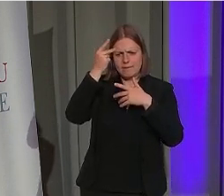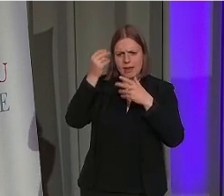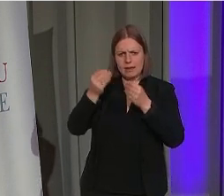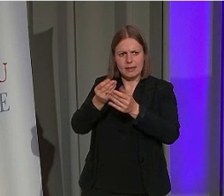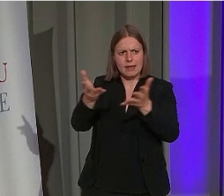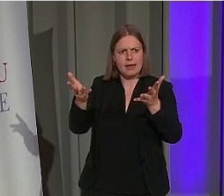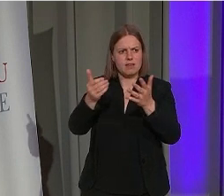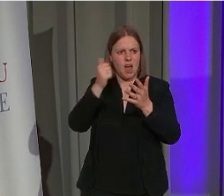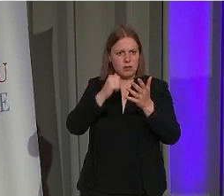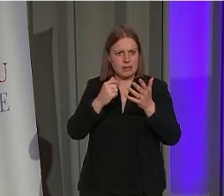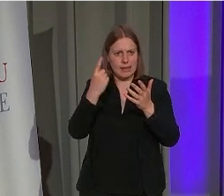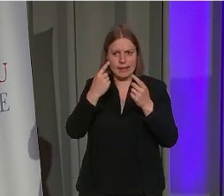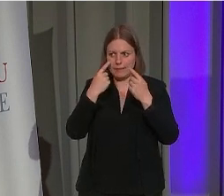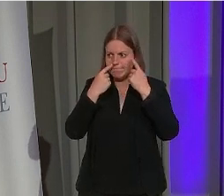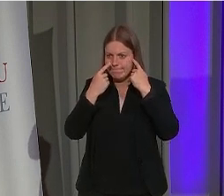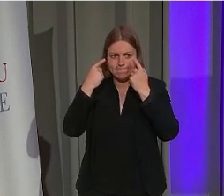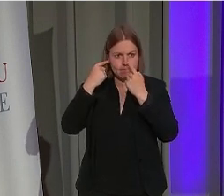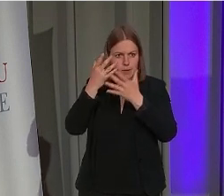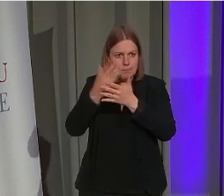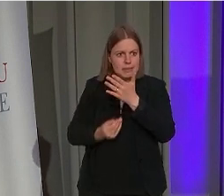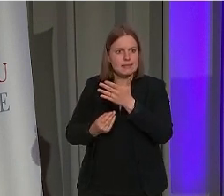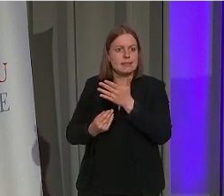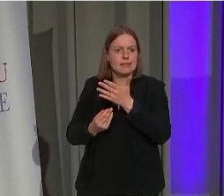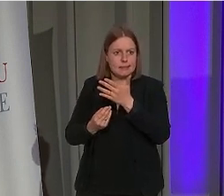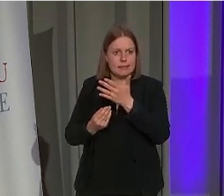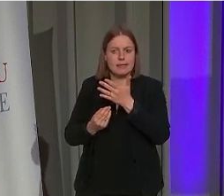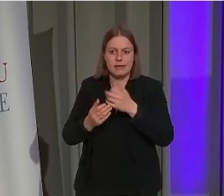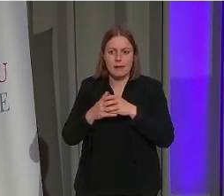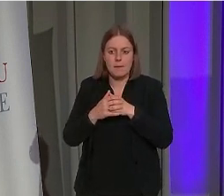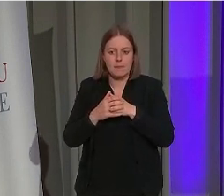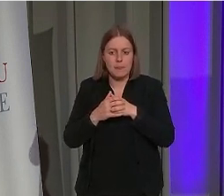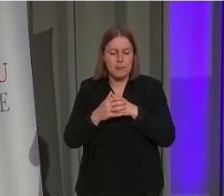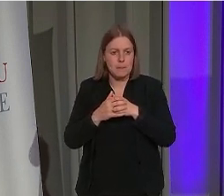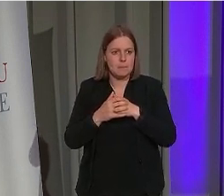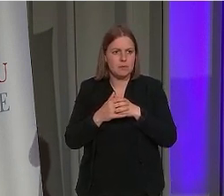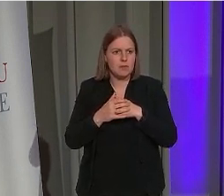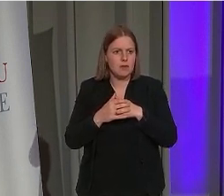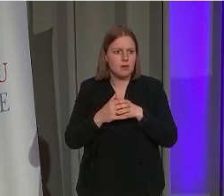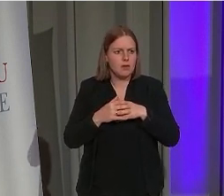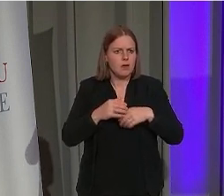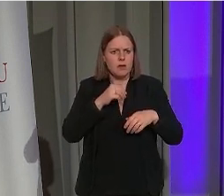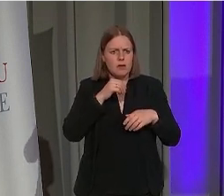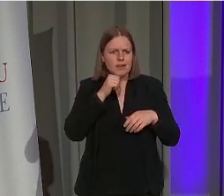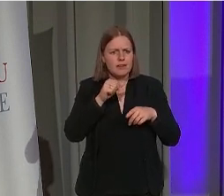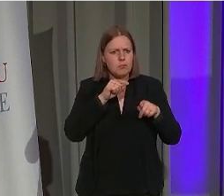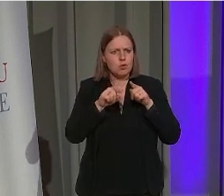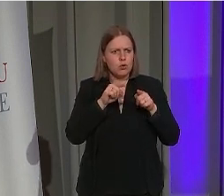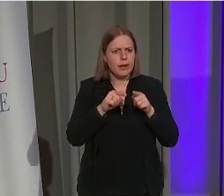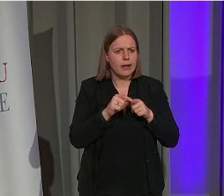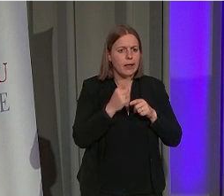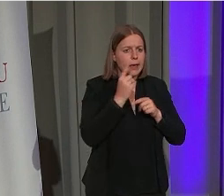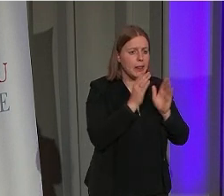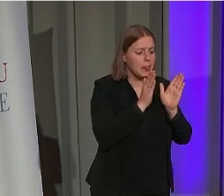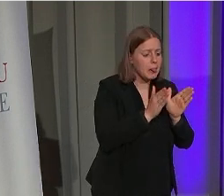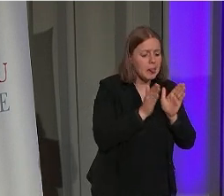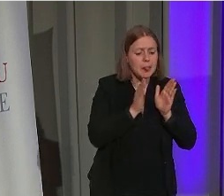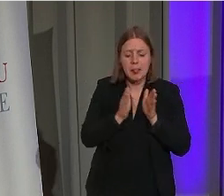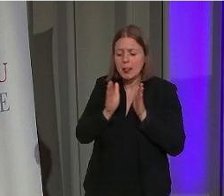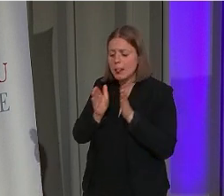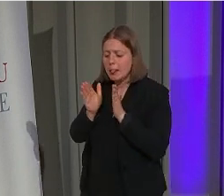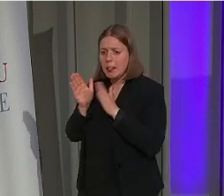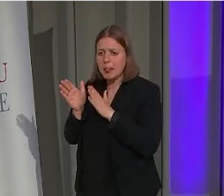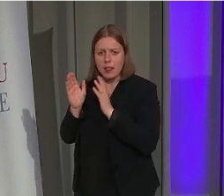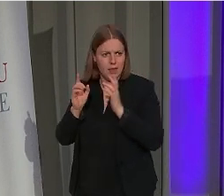we create that experience for people missing one of the senses? So we want to avoid fragmentation. We want